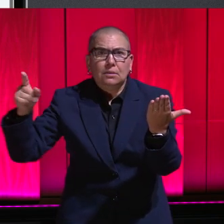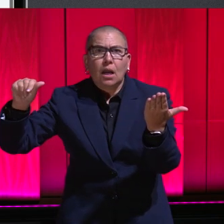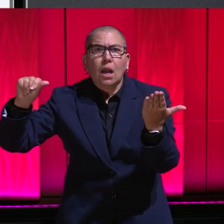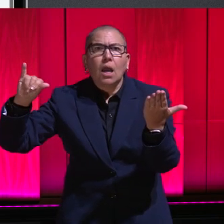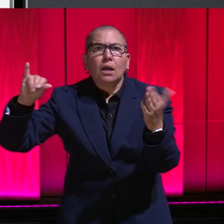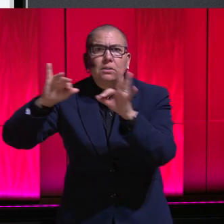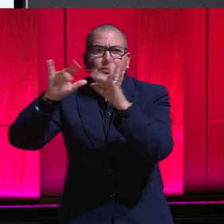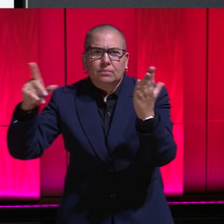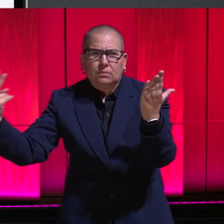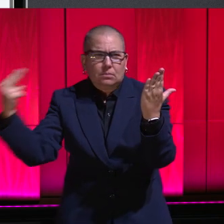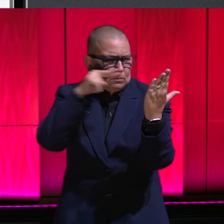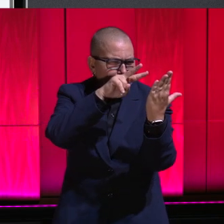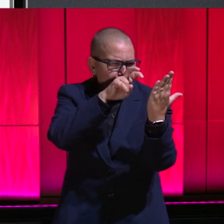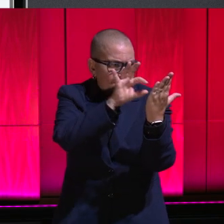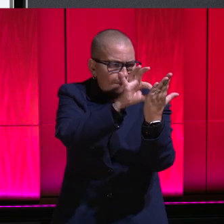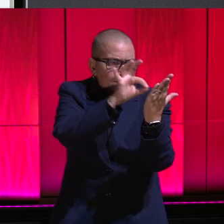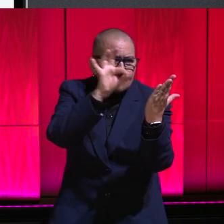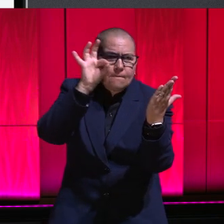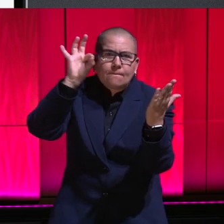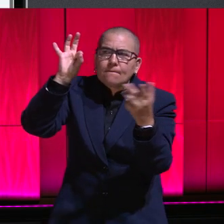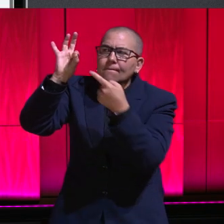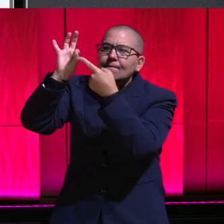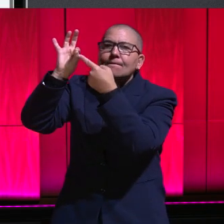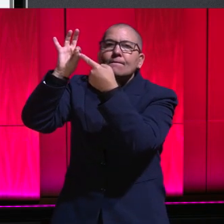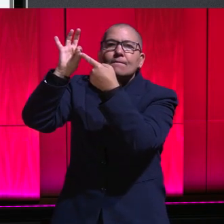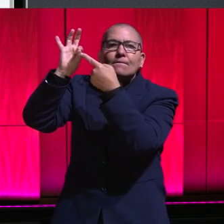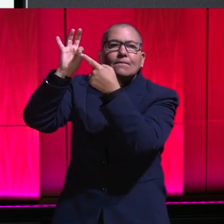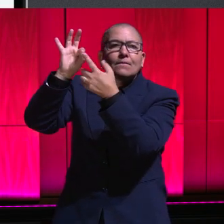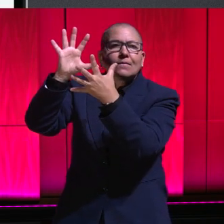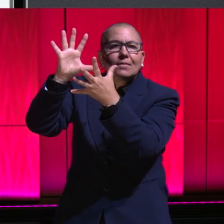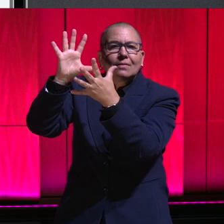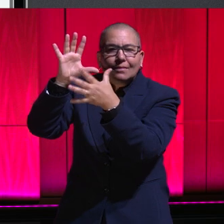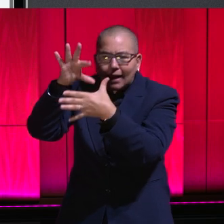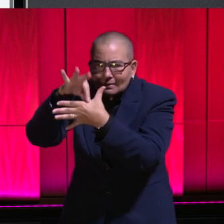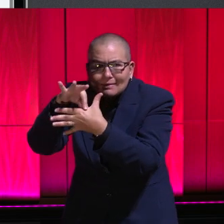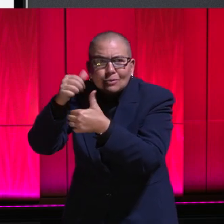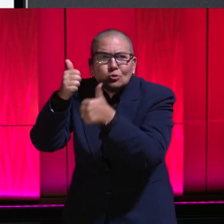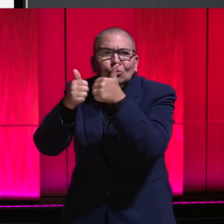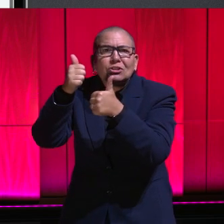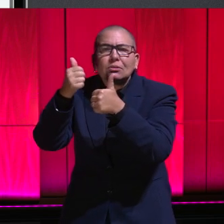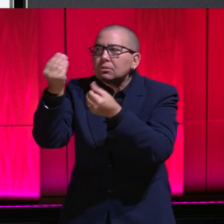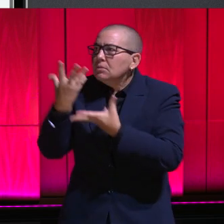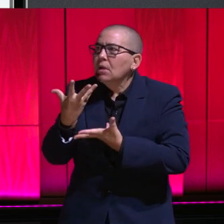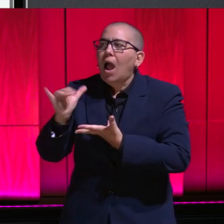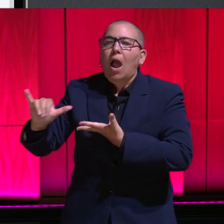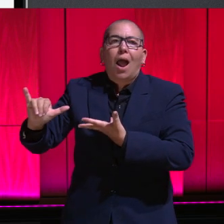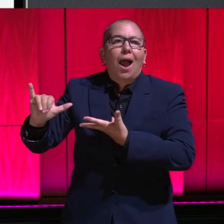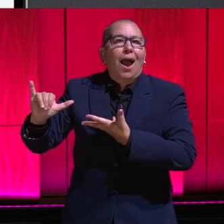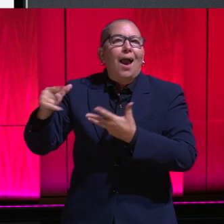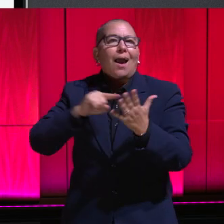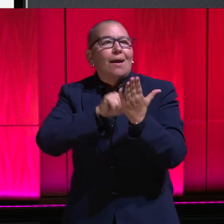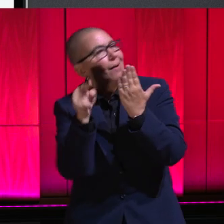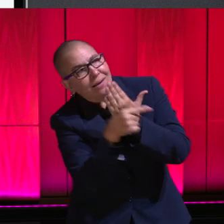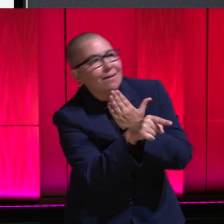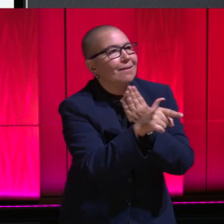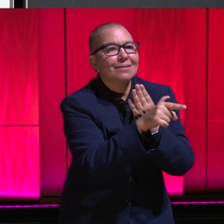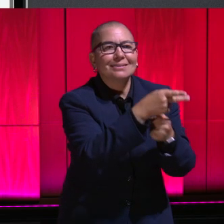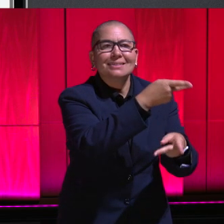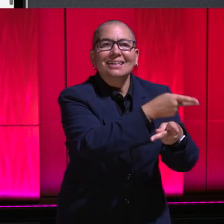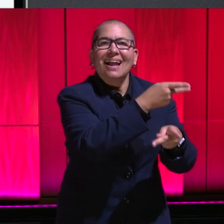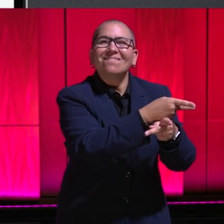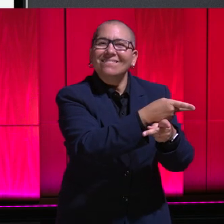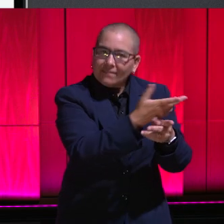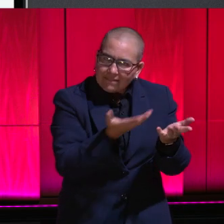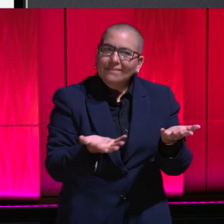provide security and implication context, and also offer a range of recommended actions. Your